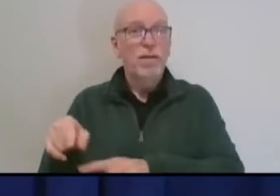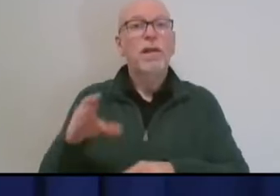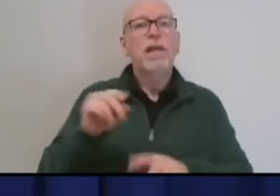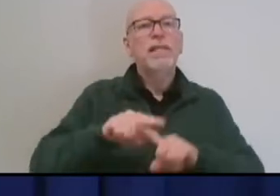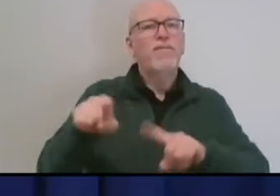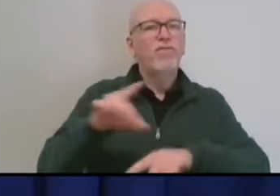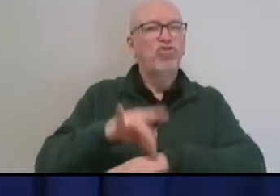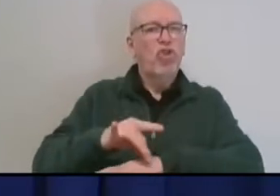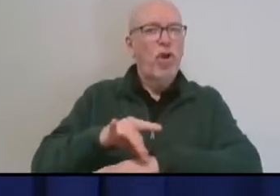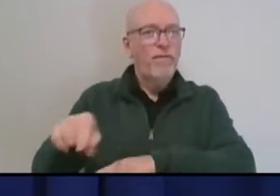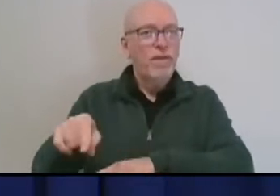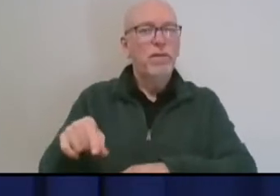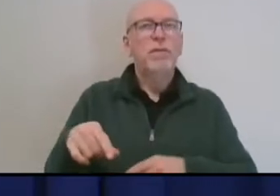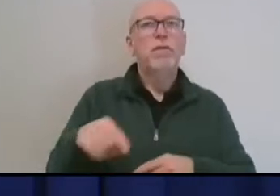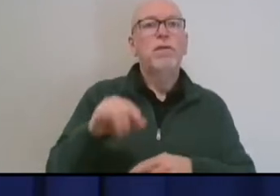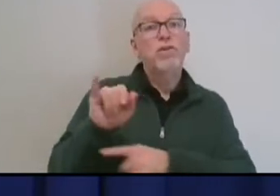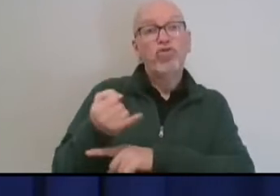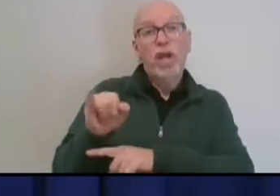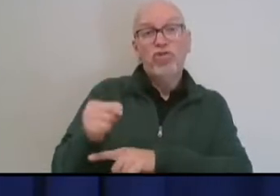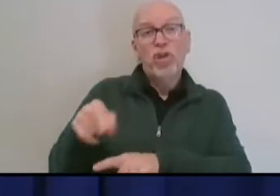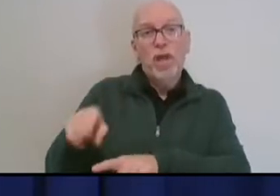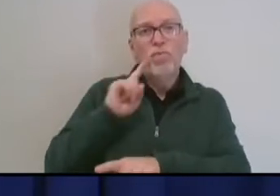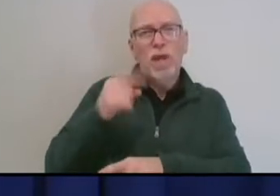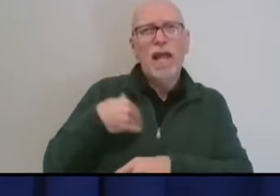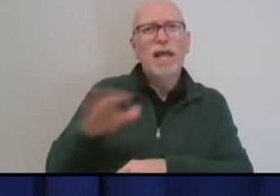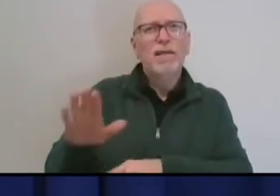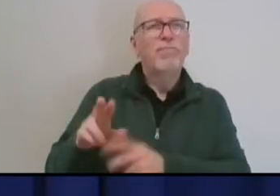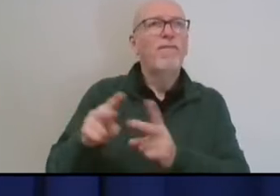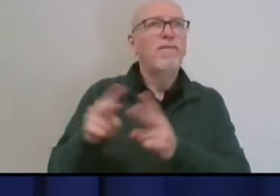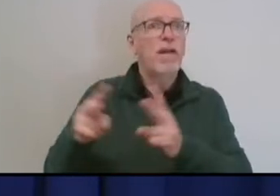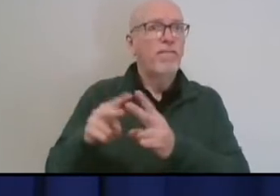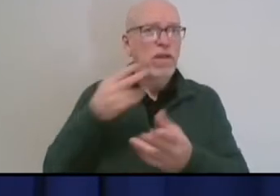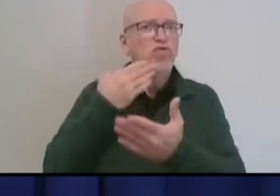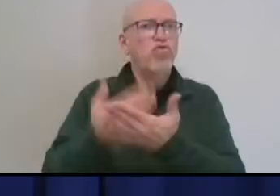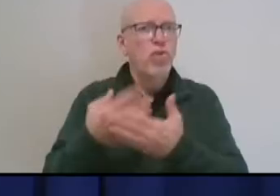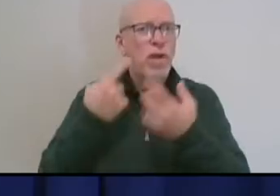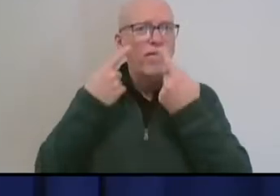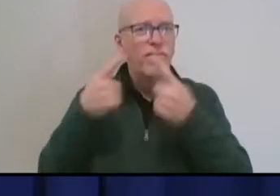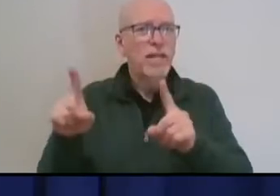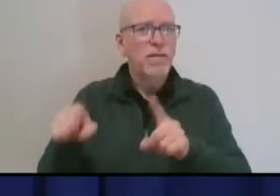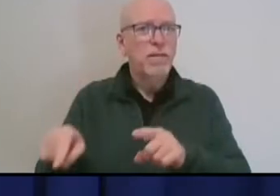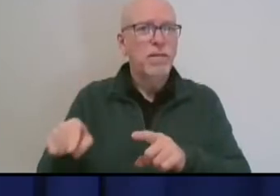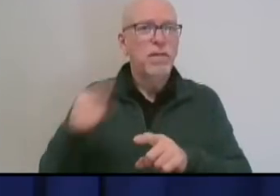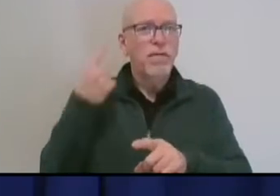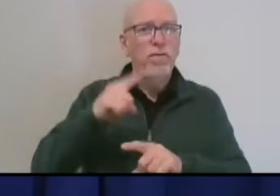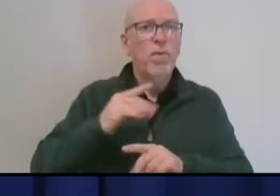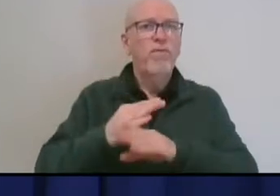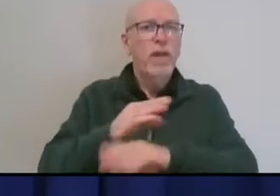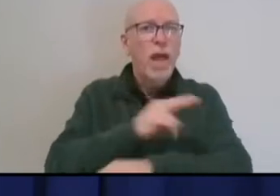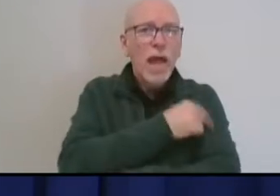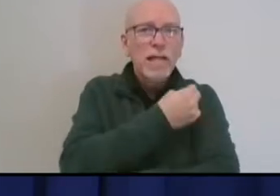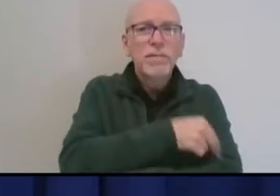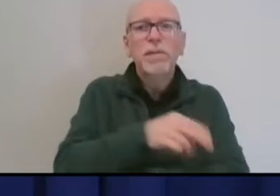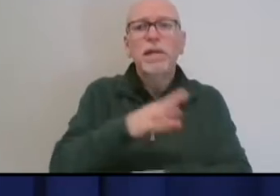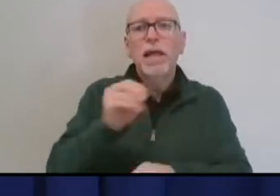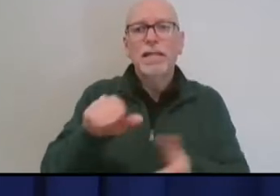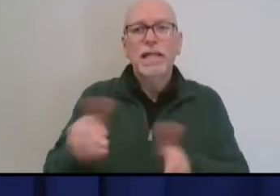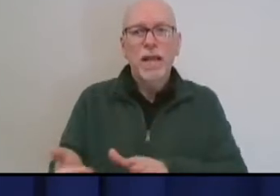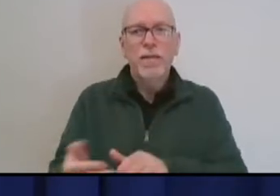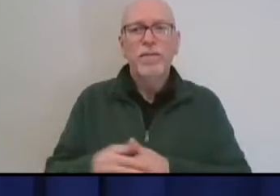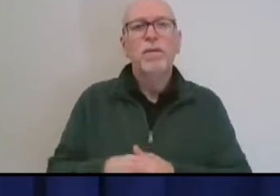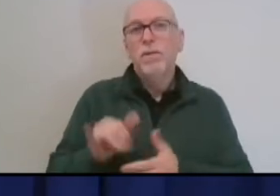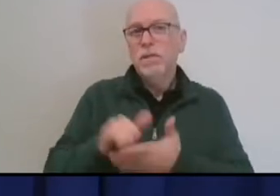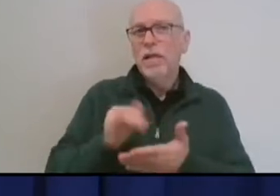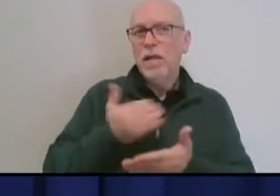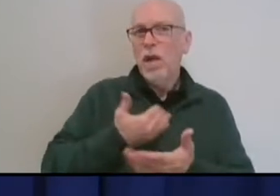geography. And J&J actually has very, very good efficacy, as I said, for preventing hospitalizations and death, and that's our